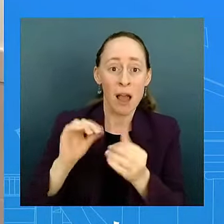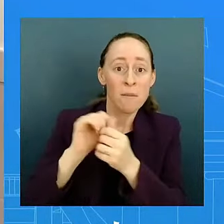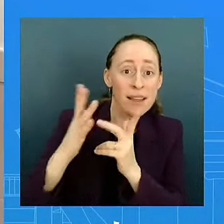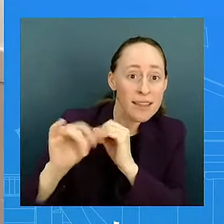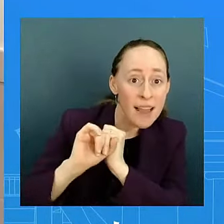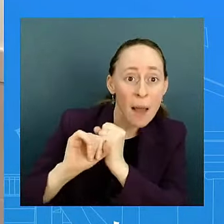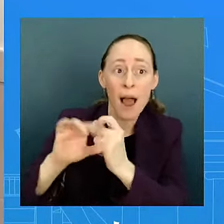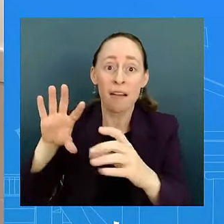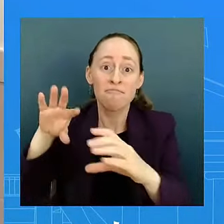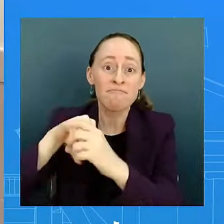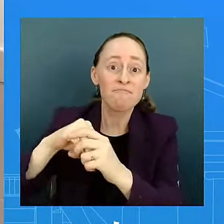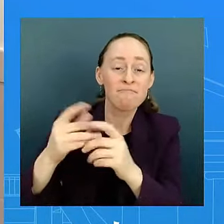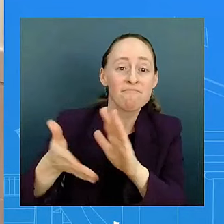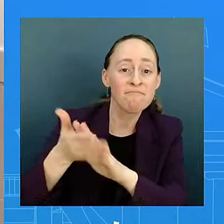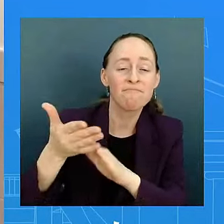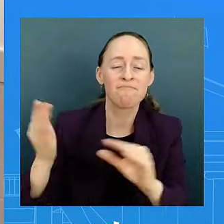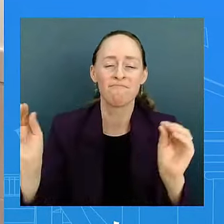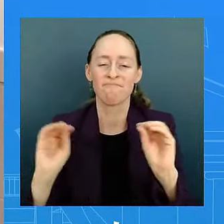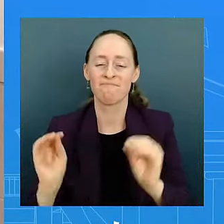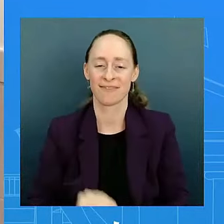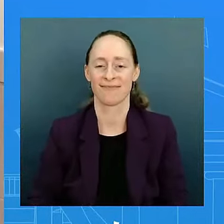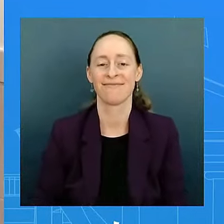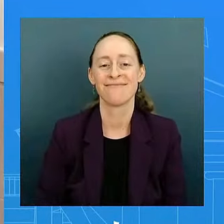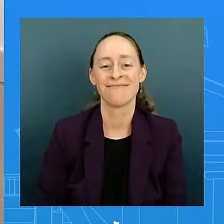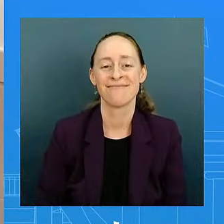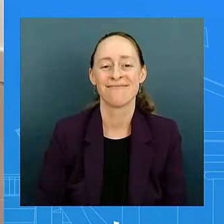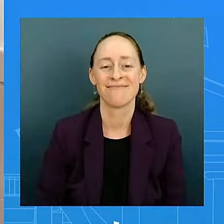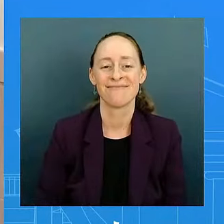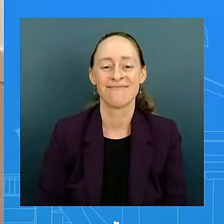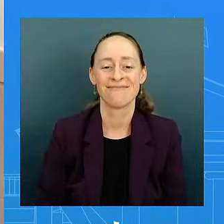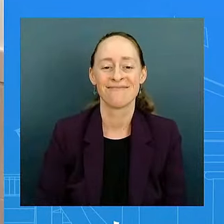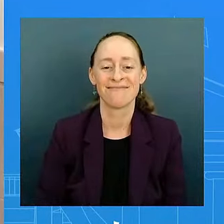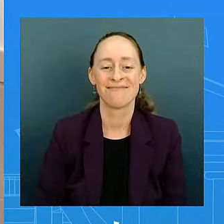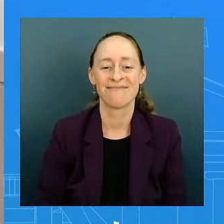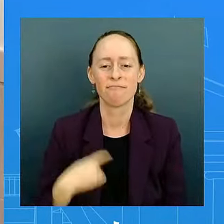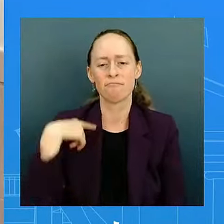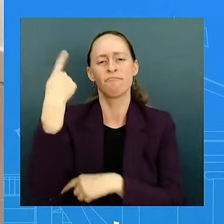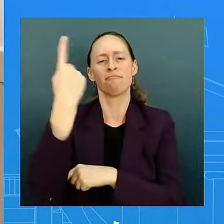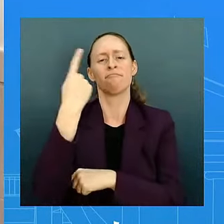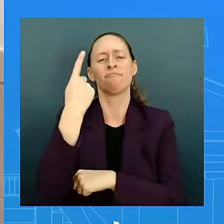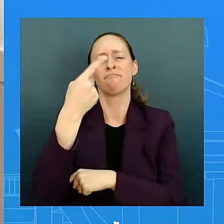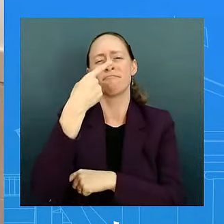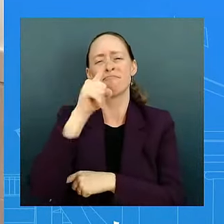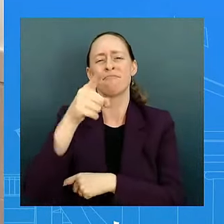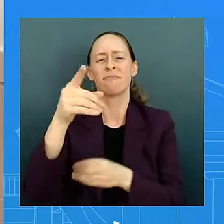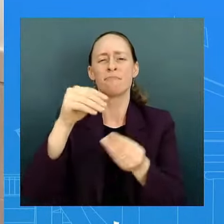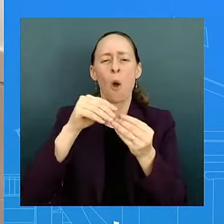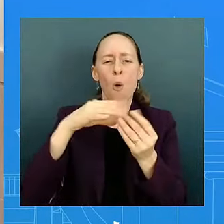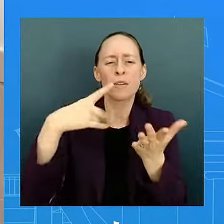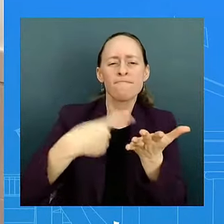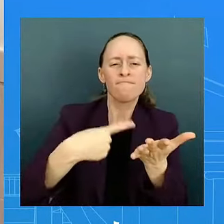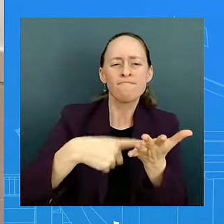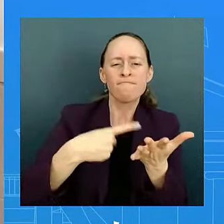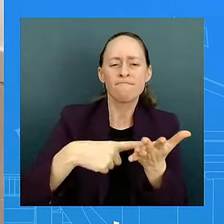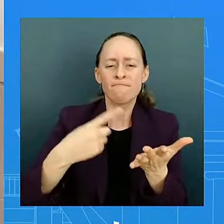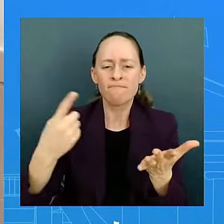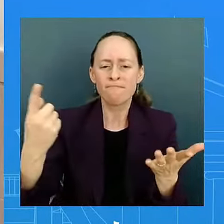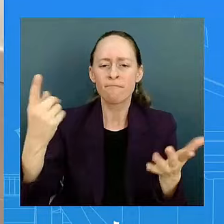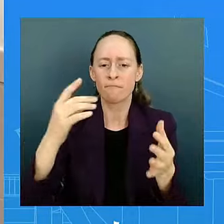touched on this, but what more can you tell us about that suspected rocket attack in the air base in Iraq that injured 7